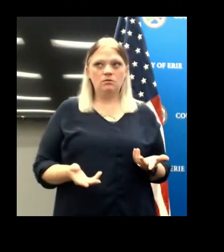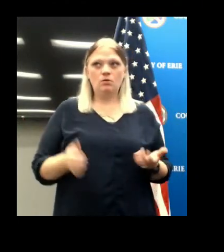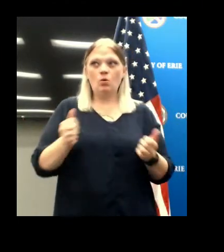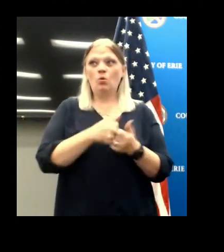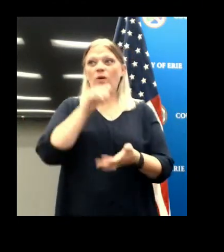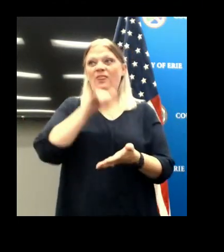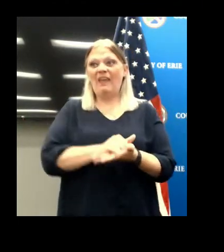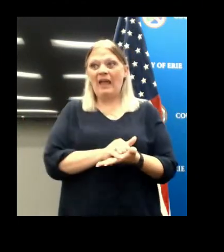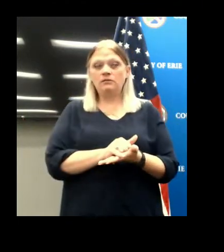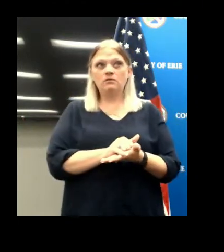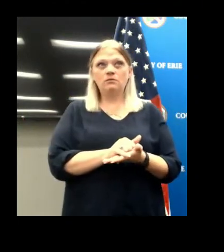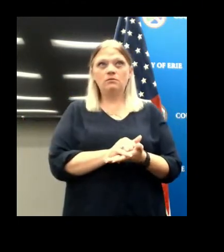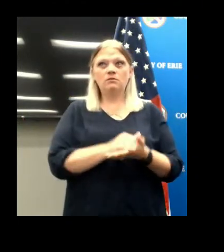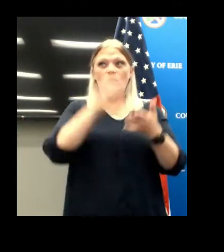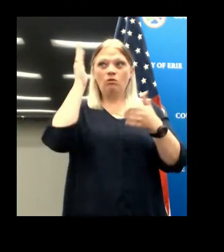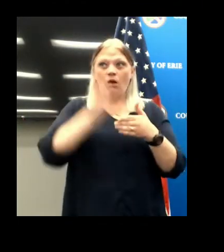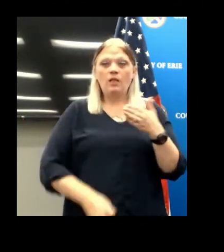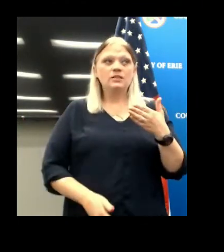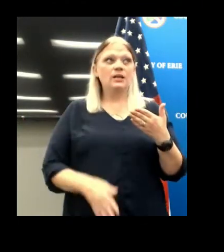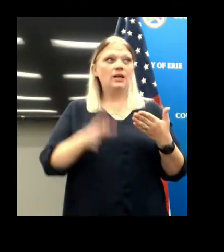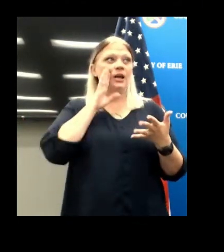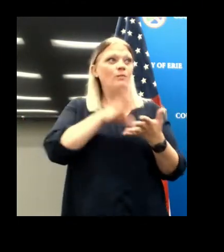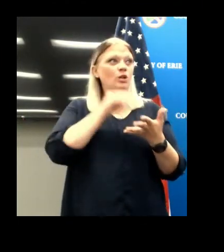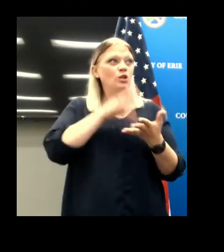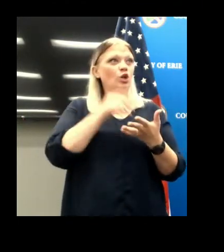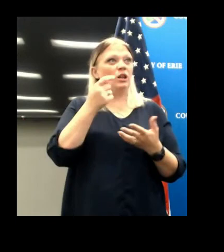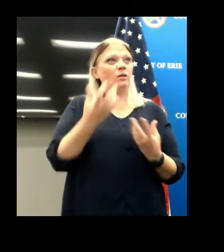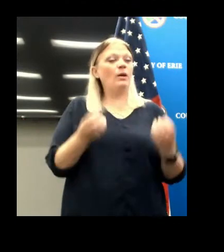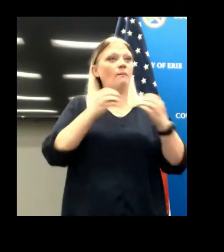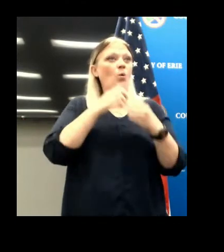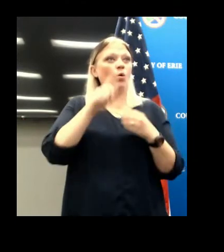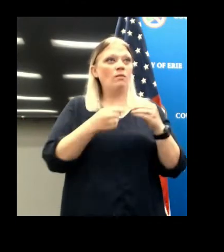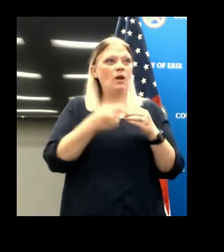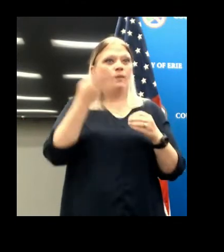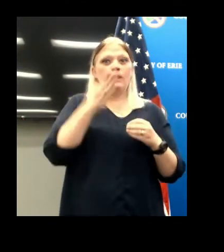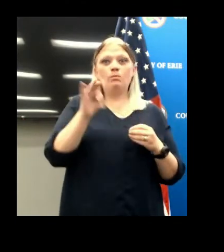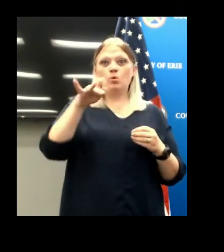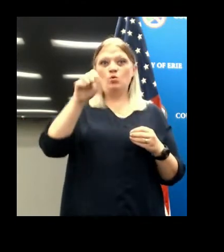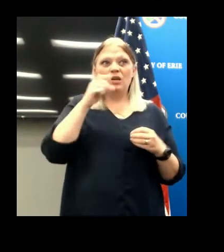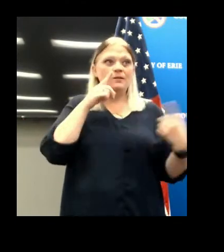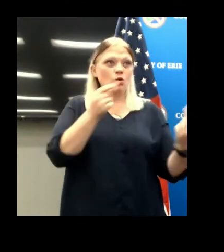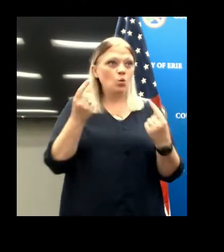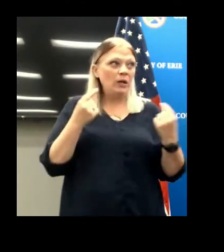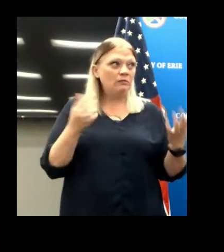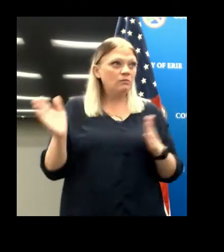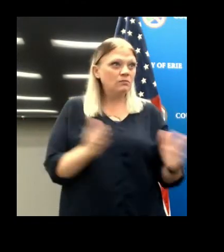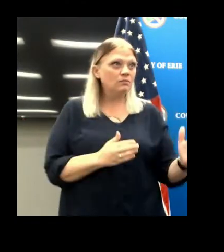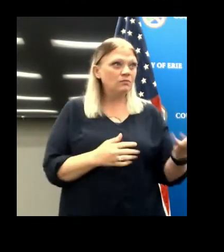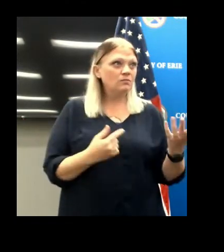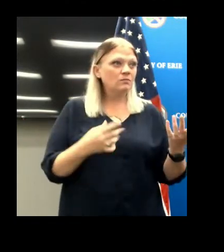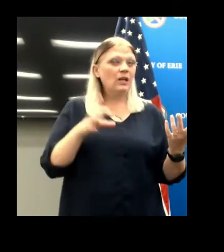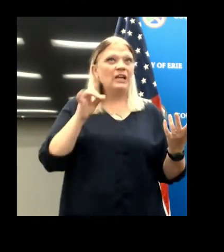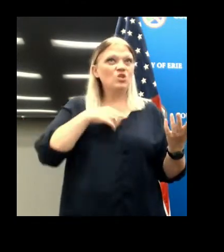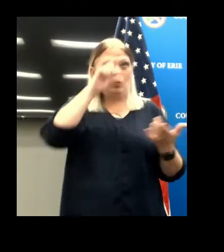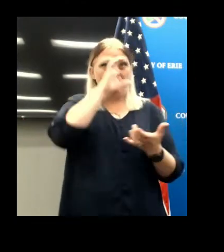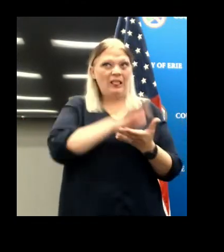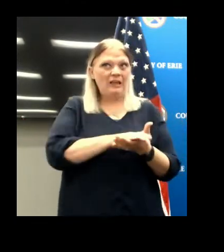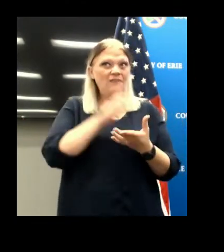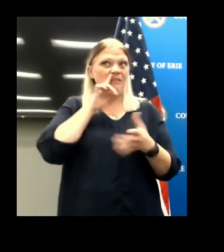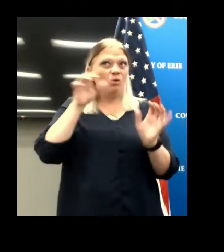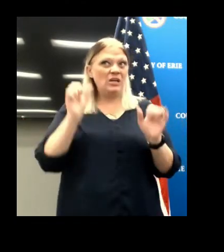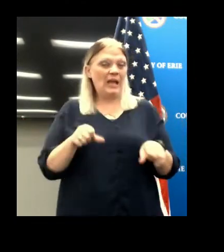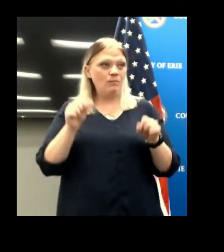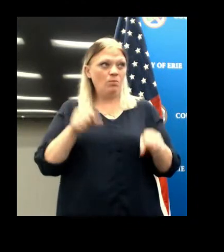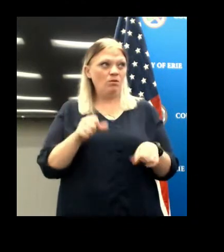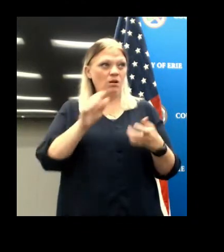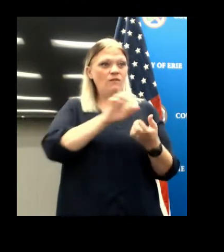that, we'll call it a day, and I'm going to learn a little bit more about what the Blue Jays are planning on doing. I do believe that they were capable